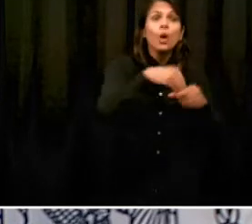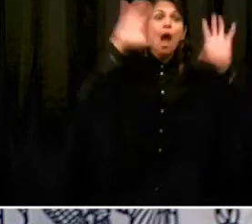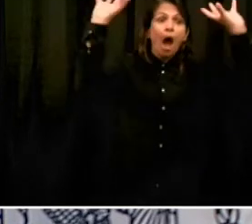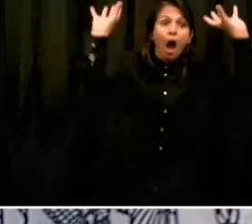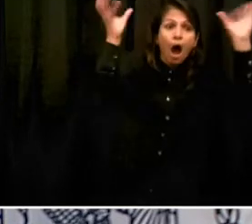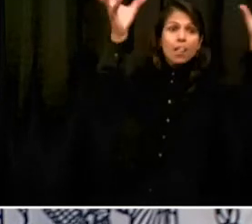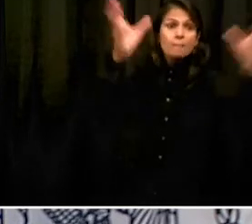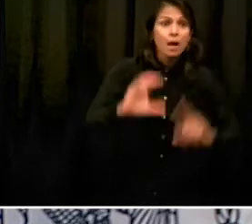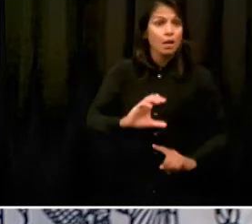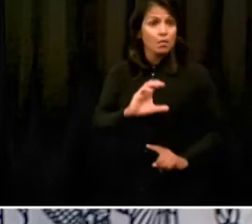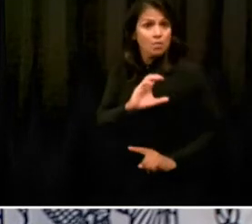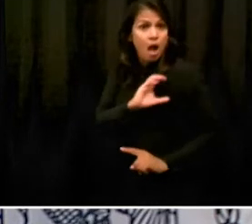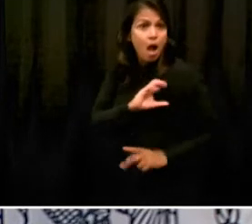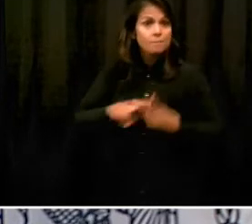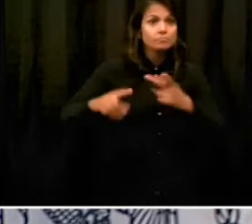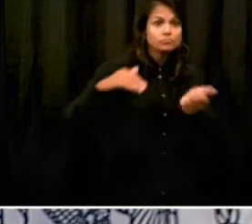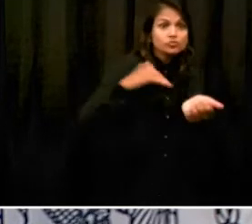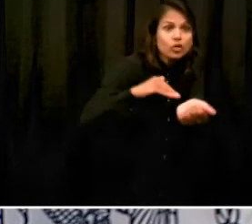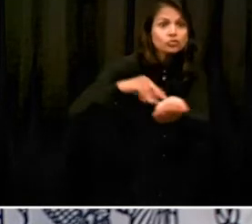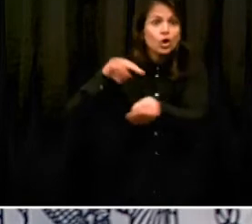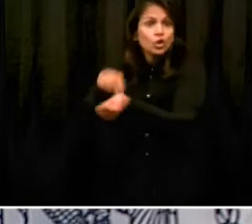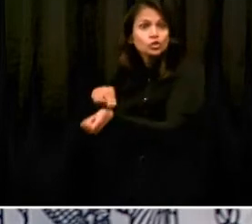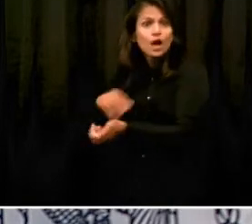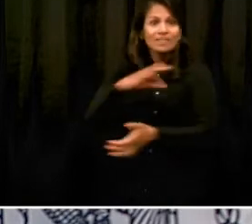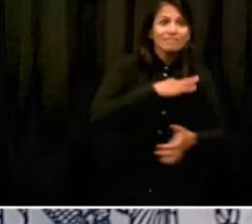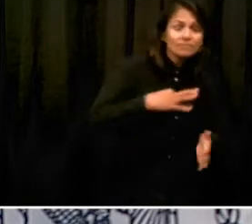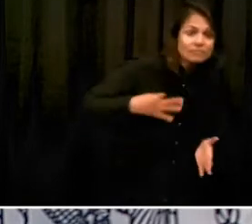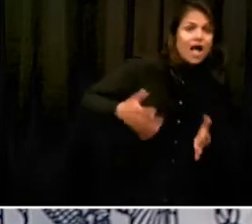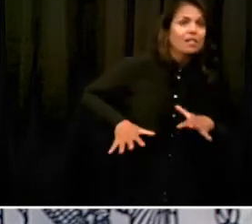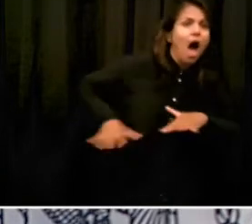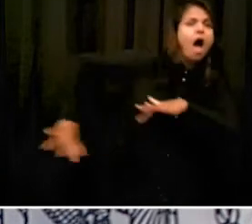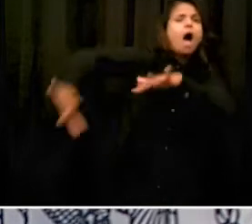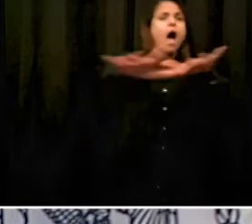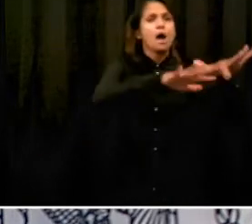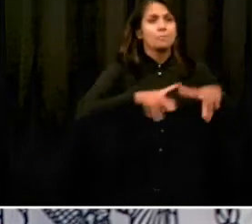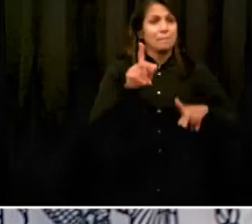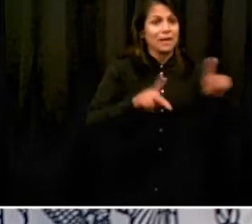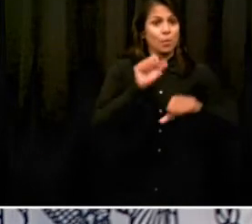with the fact the city is plugging ahead with current rezonings based on